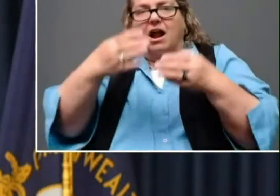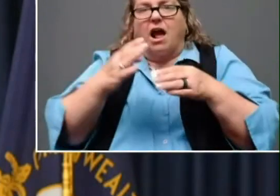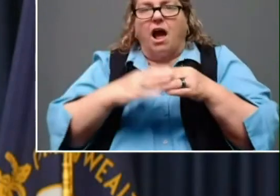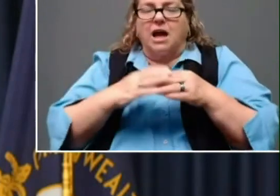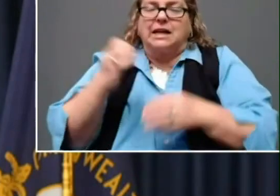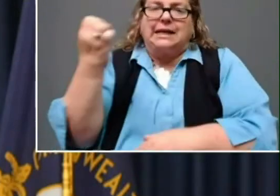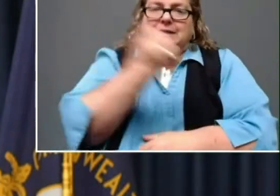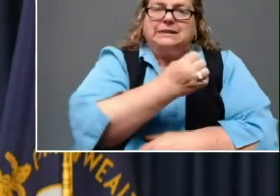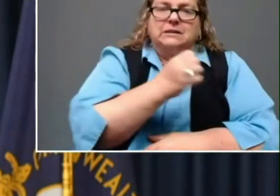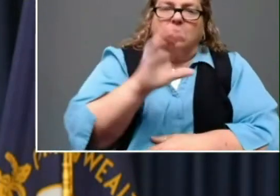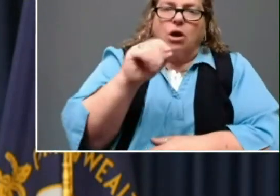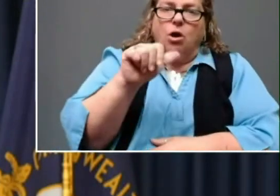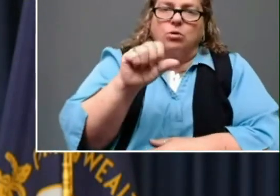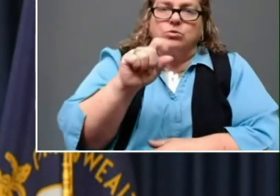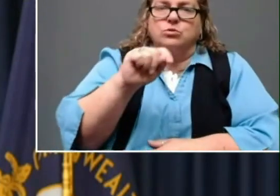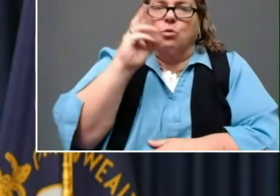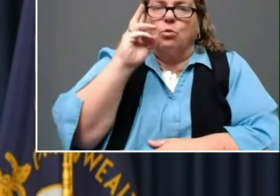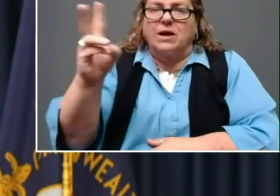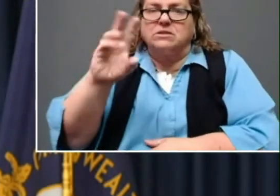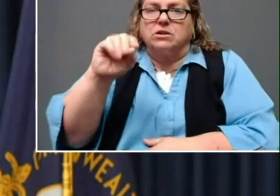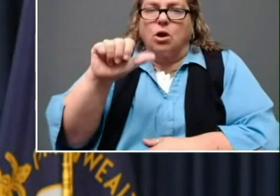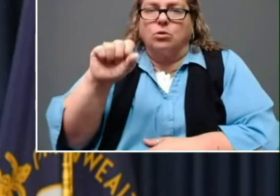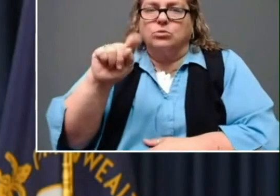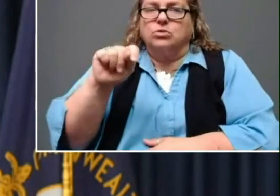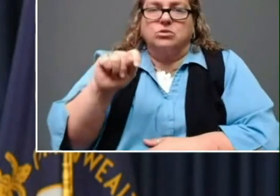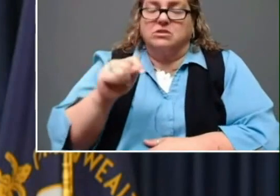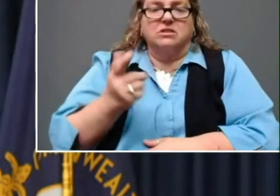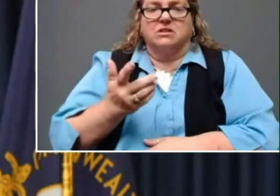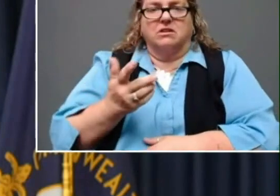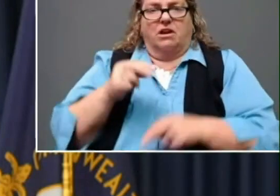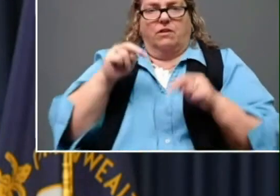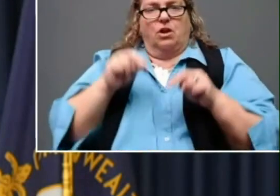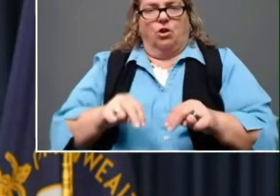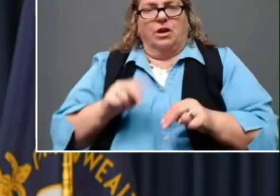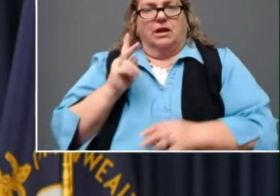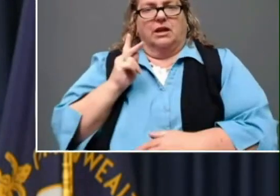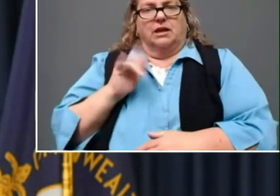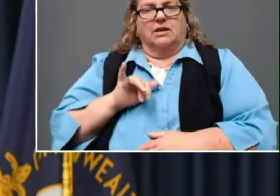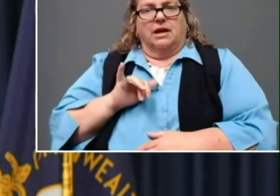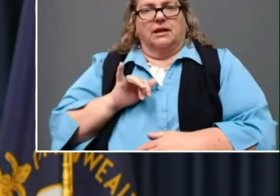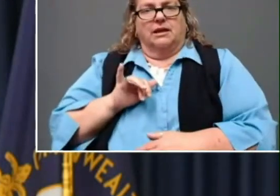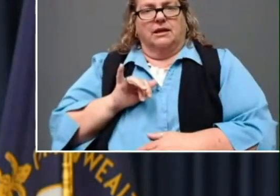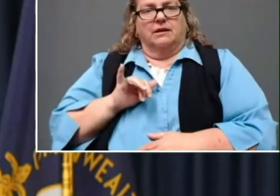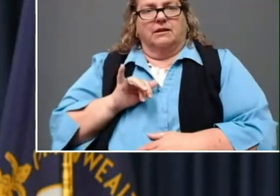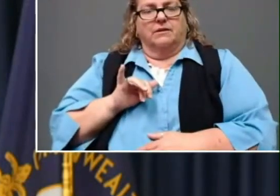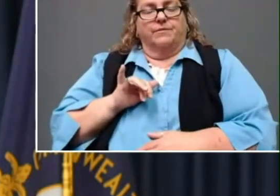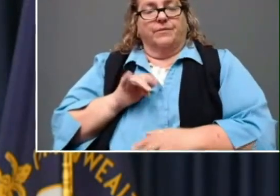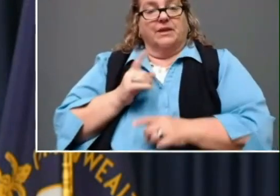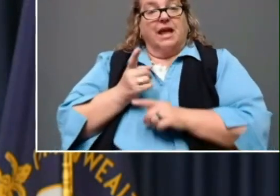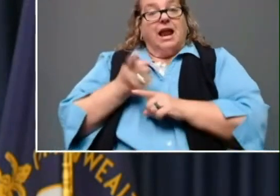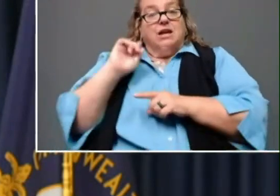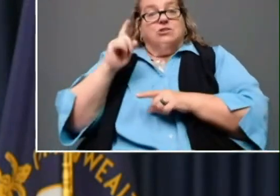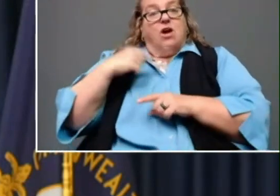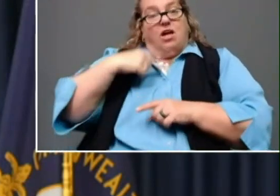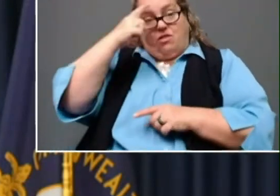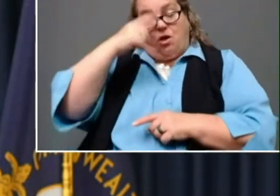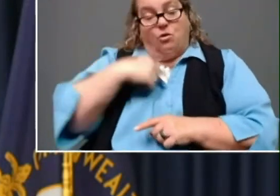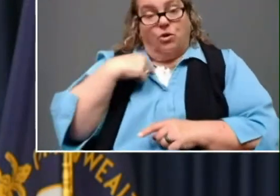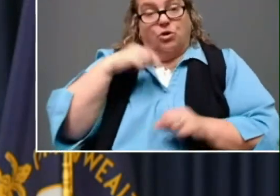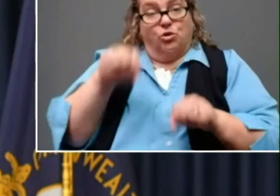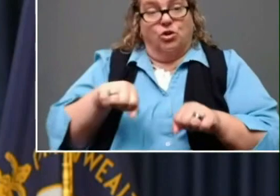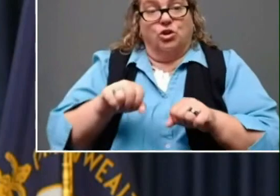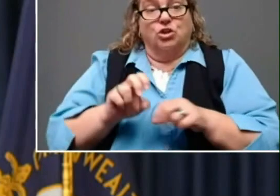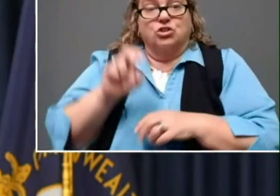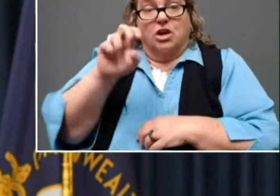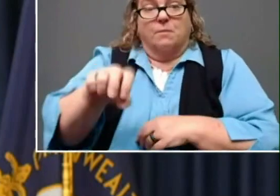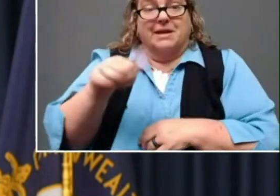second or third look, I would have said last year, I thought we had a chance to jump 10 state economies. I now think we've got a chance